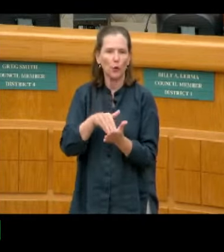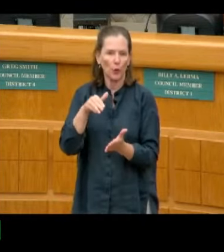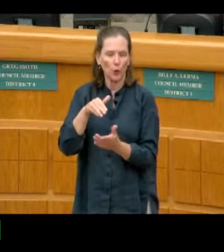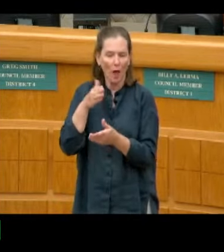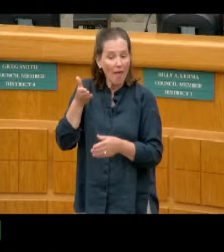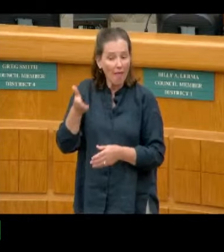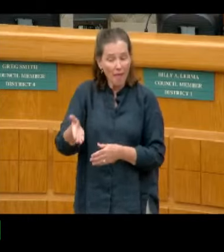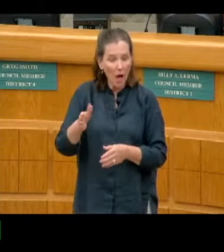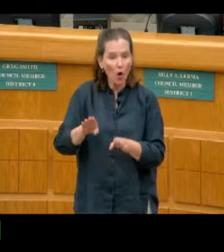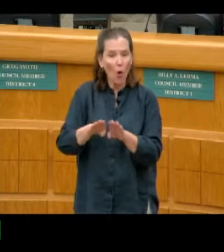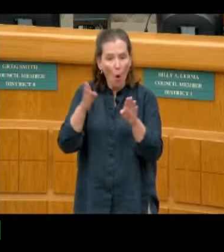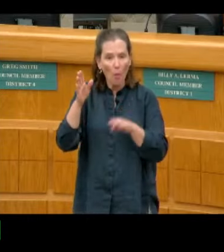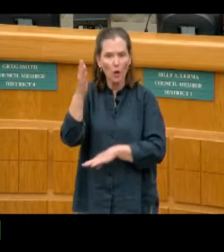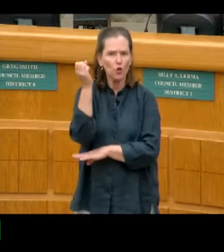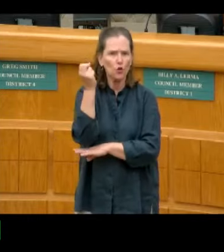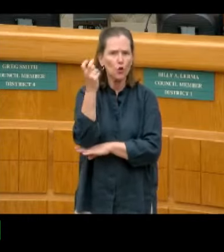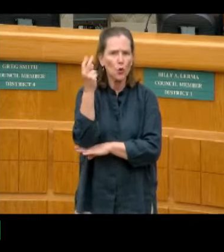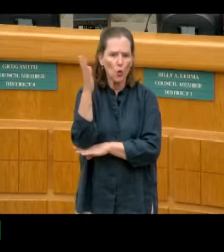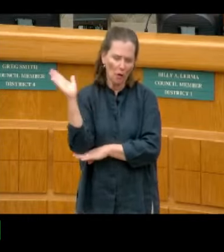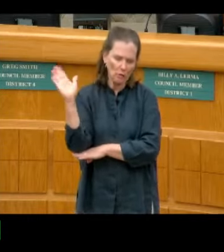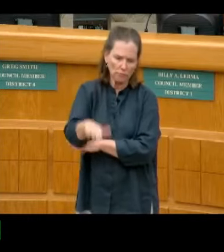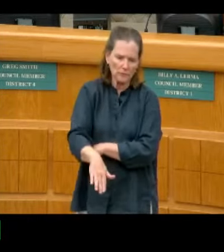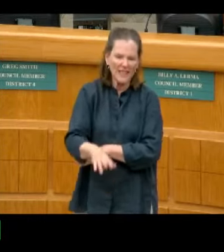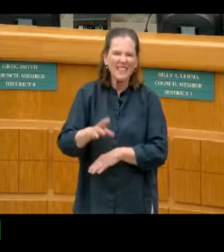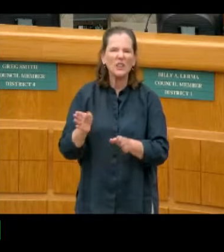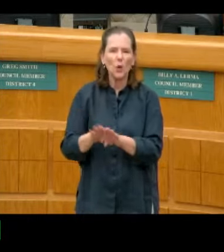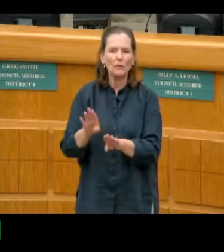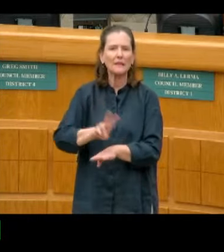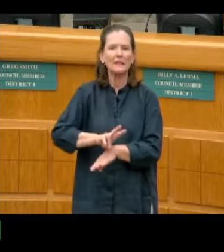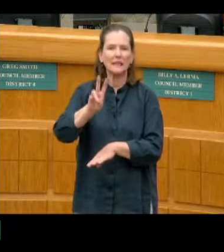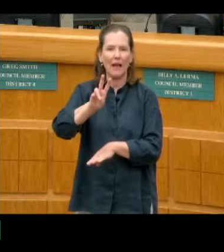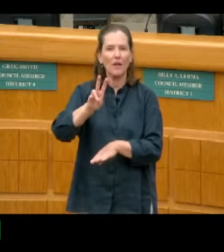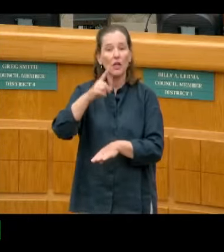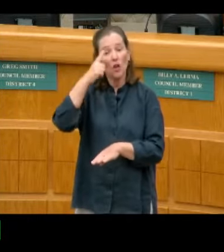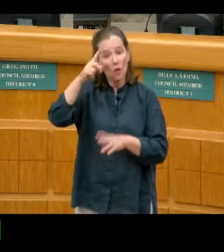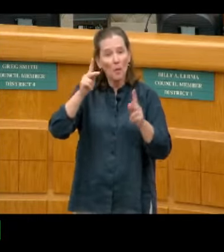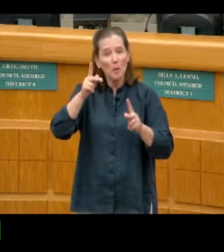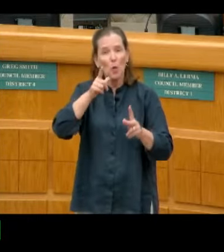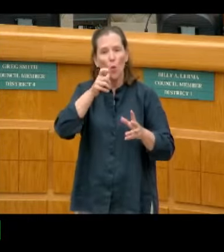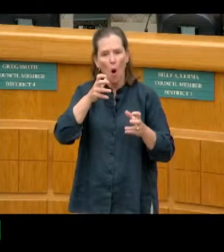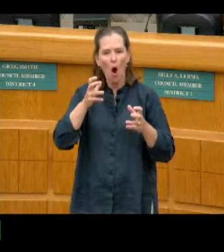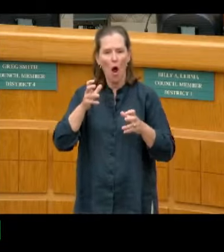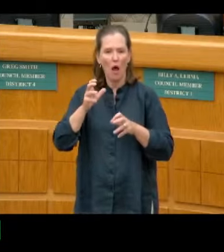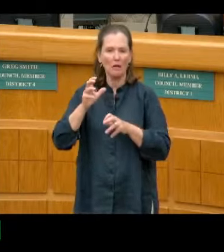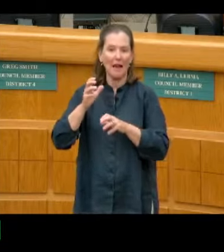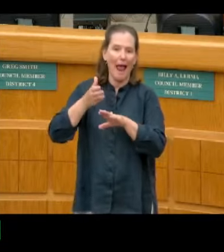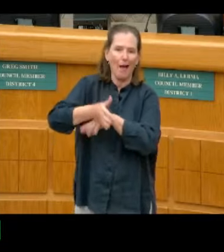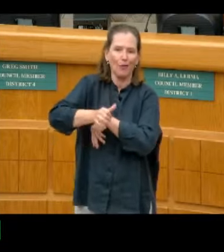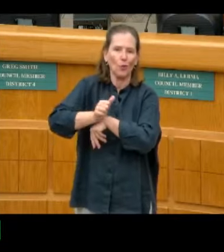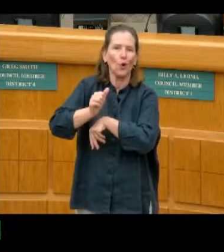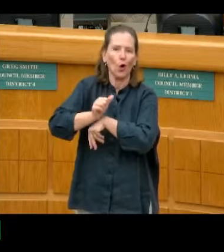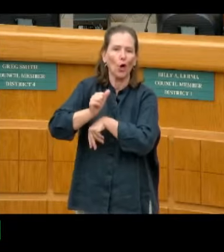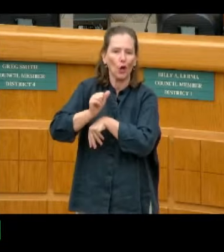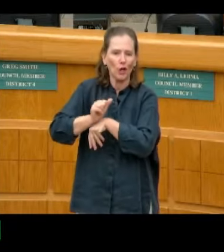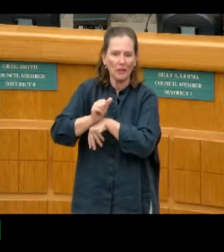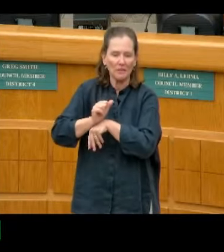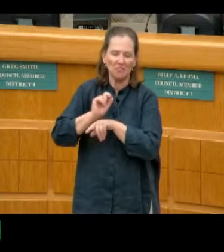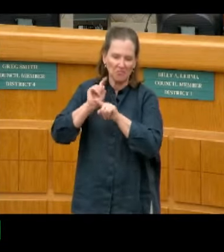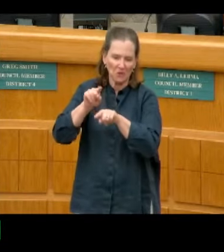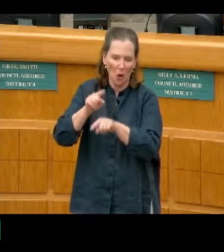This vaccine site was made available for those that need another location, which is easier to get to when most people are getting out of work.